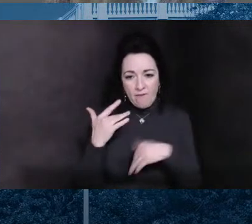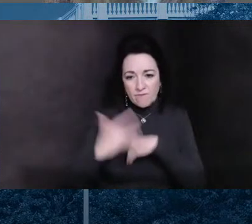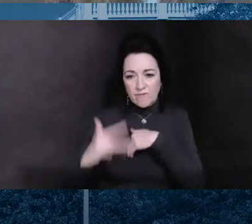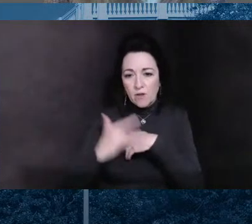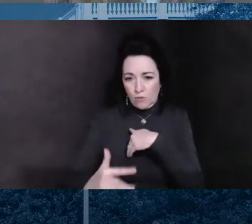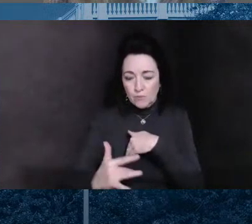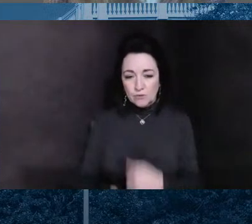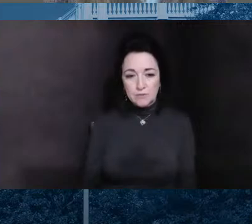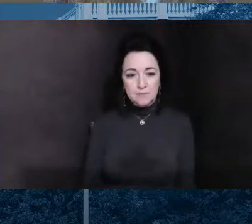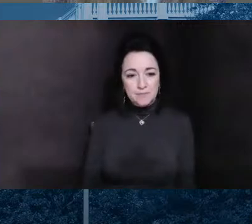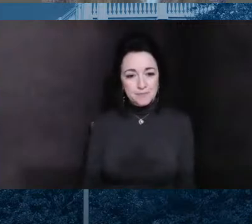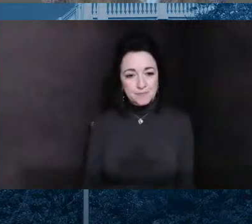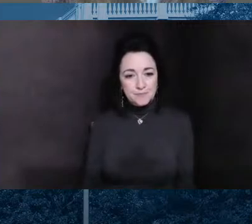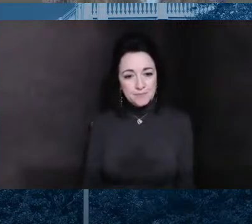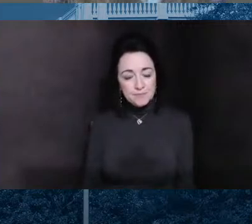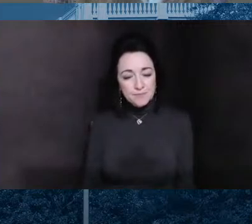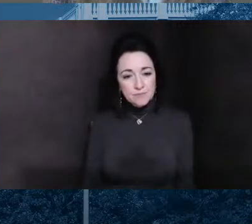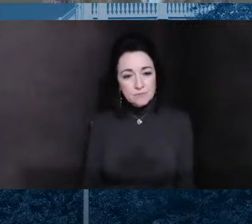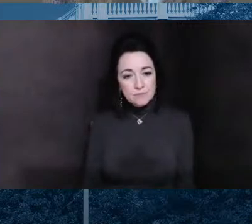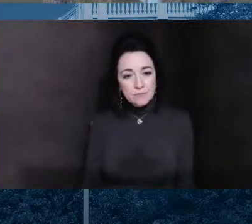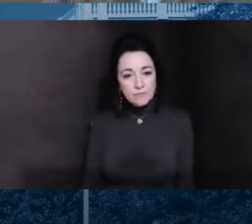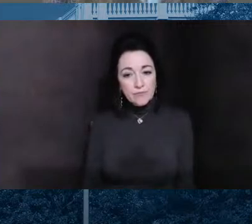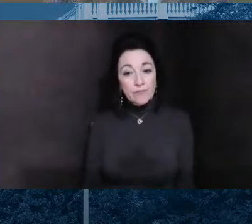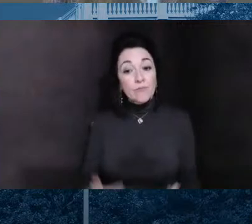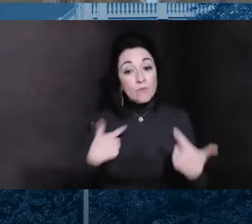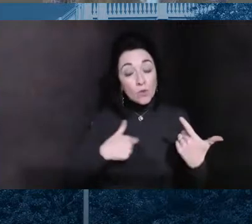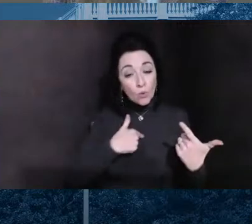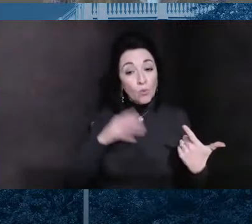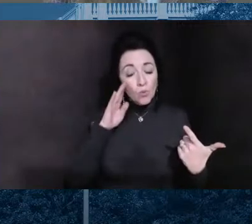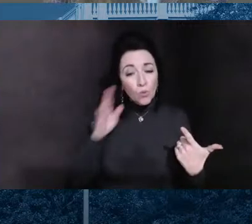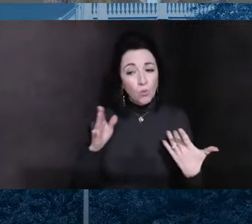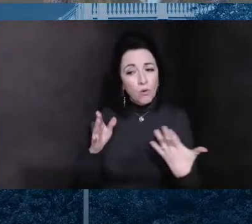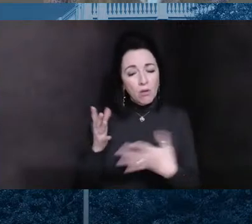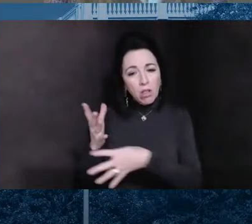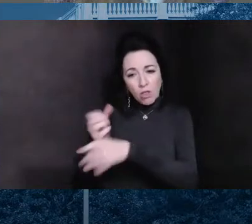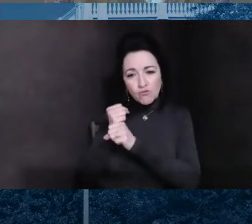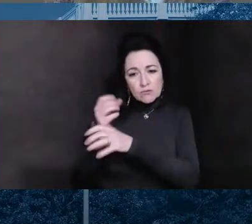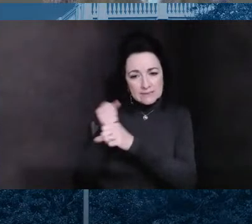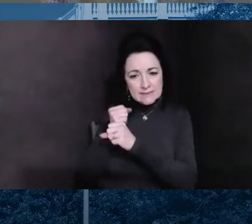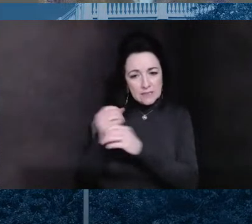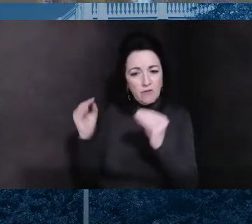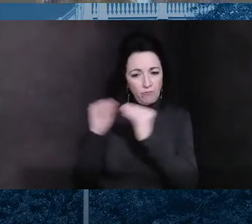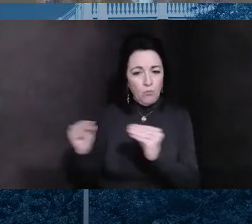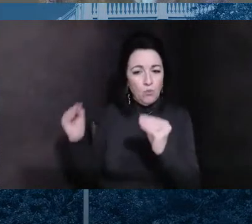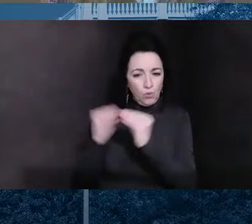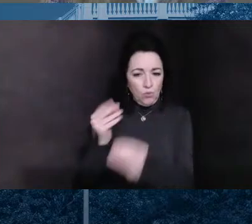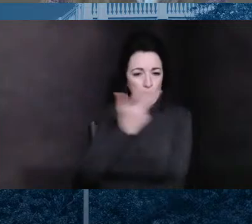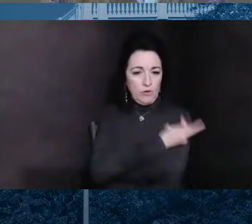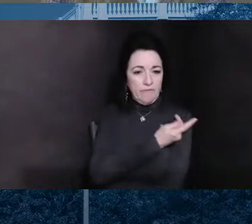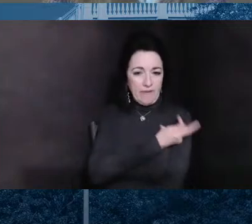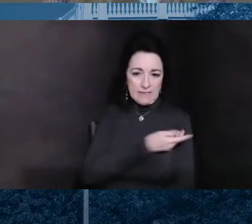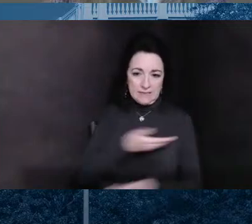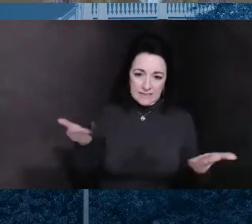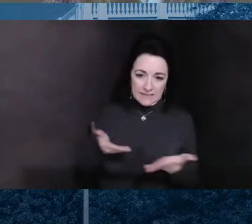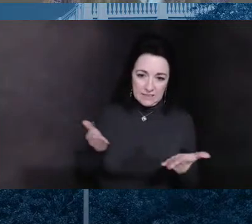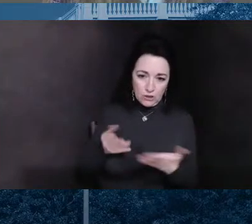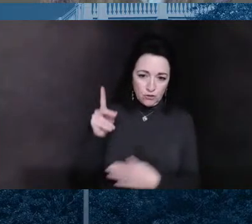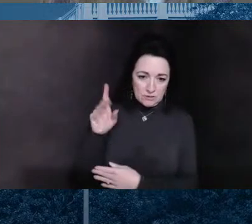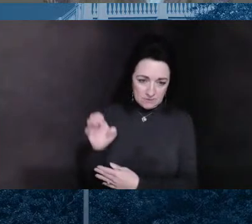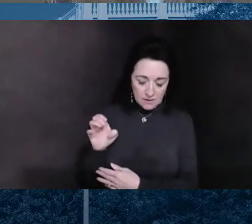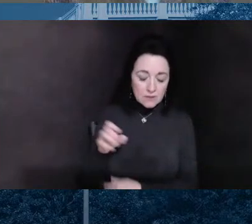on, as we get more vaccine in Delaware, you'll see expanding options for